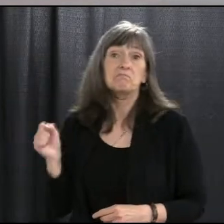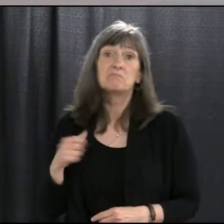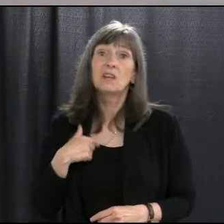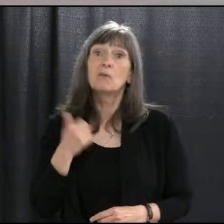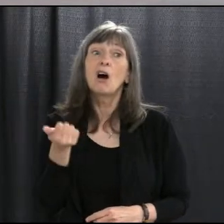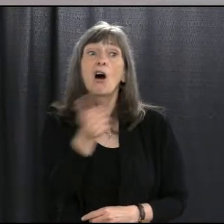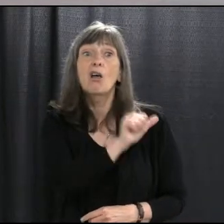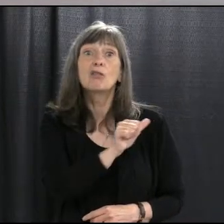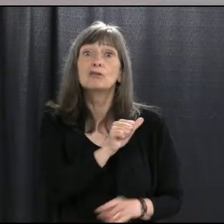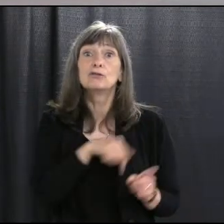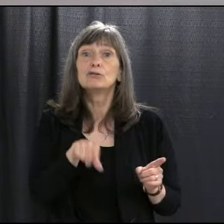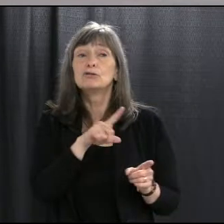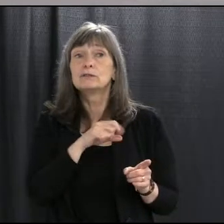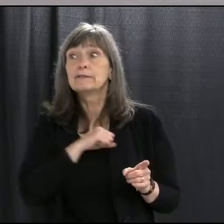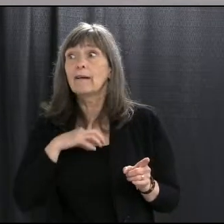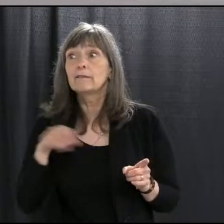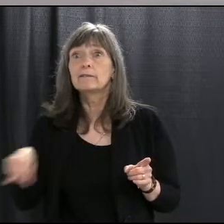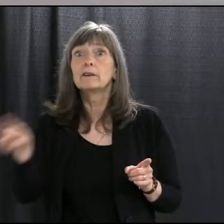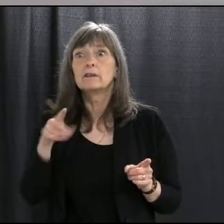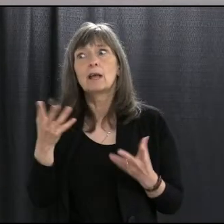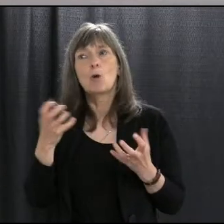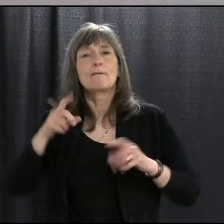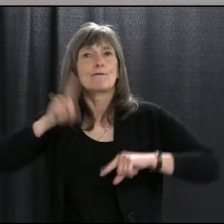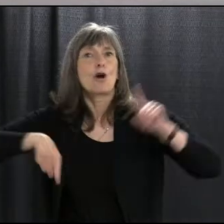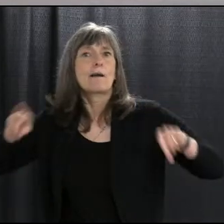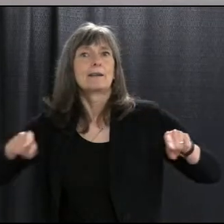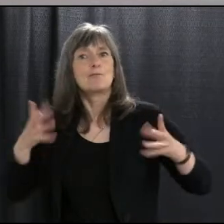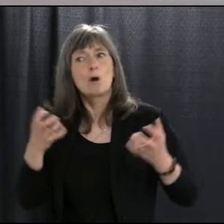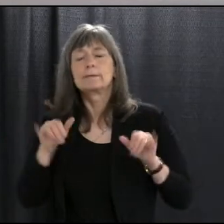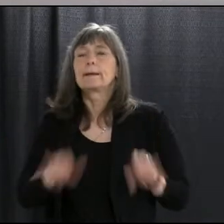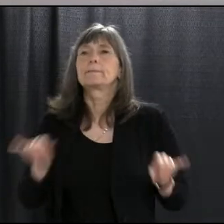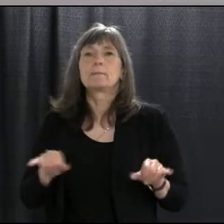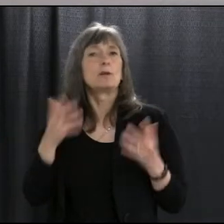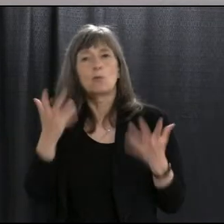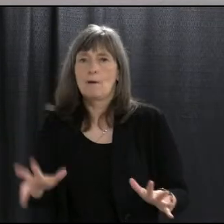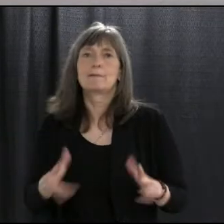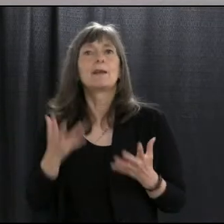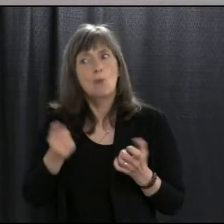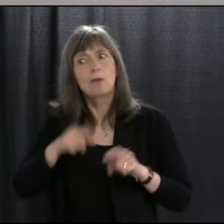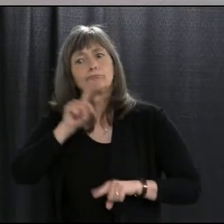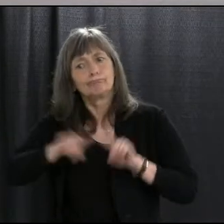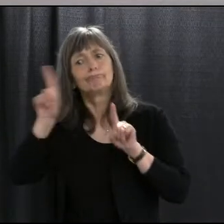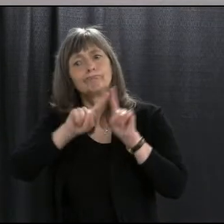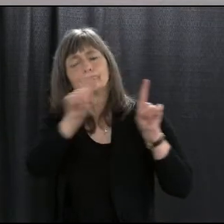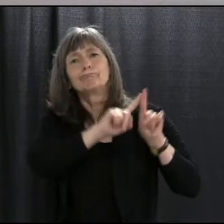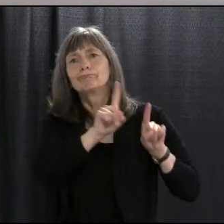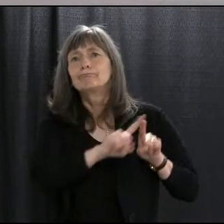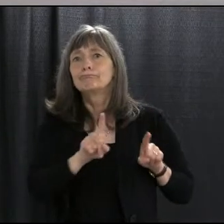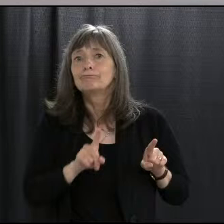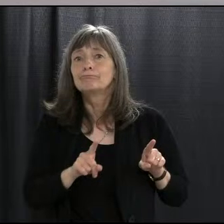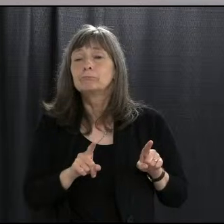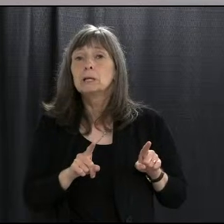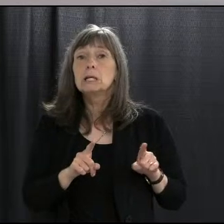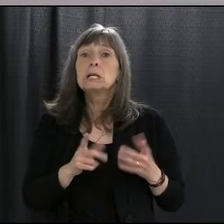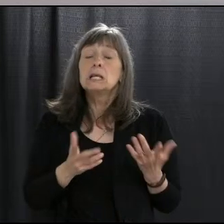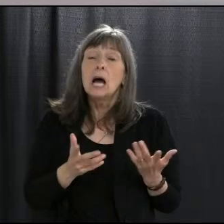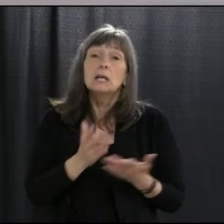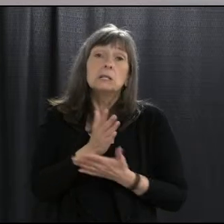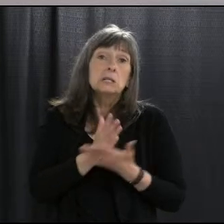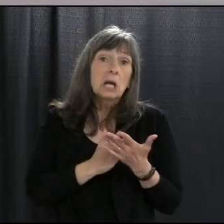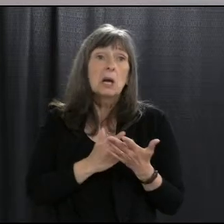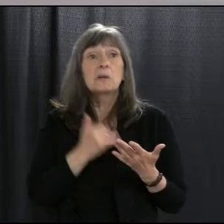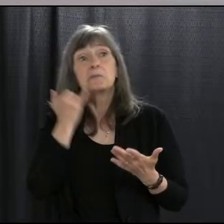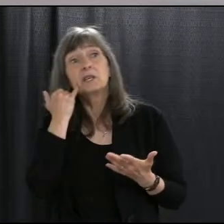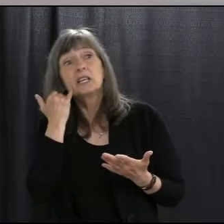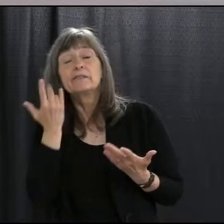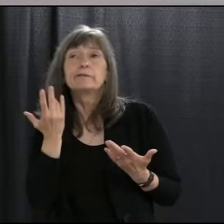from healthcare providers is they want variety. The other piece is, there are, folks out there that are choosing not to work 8 to 4, whether it